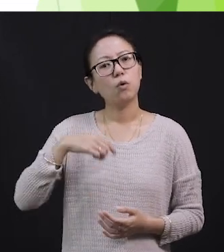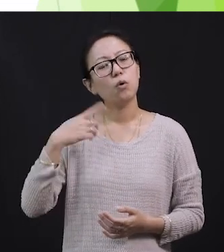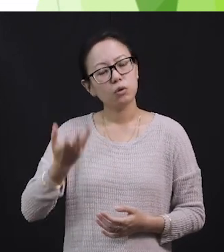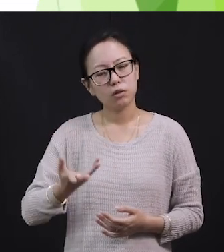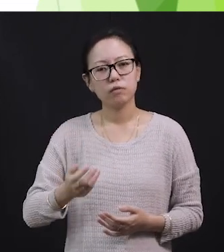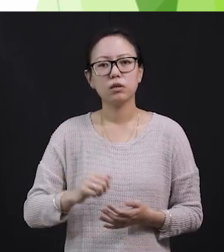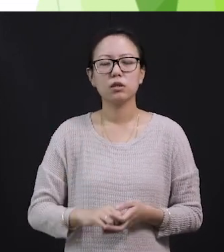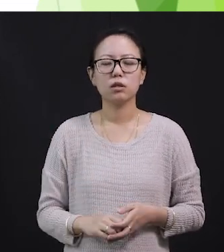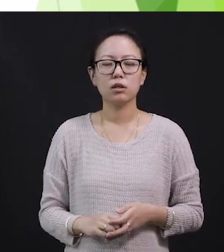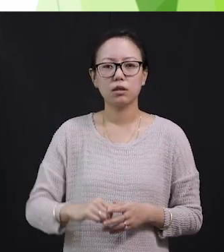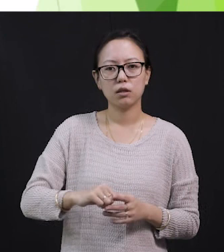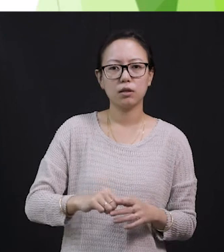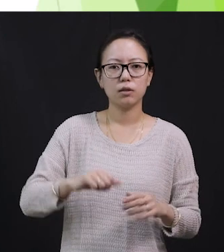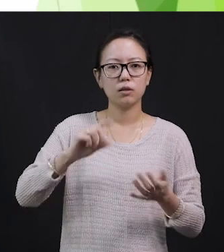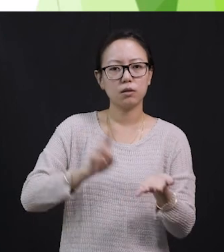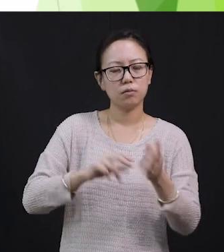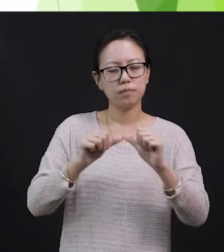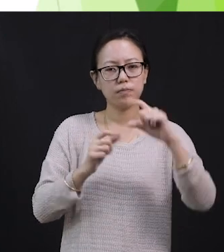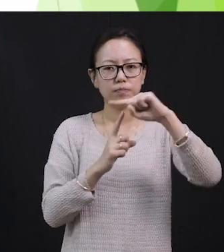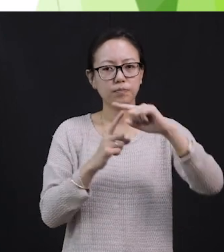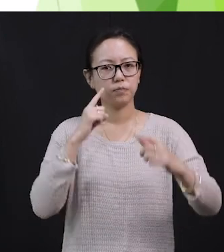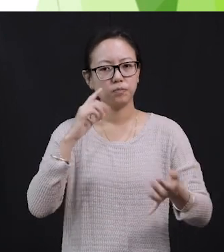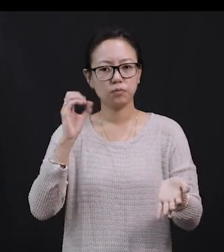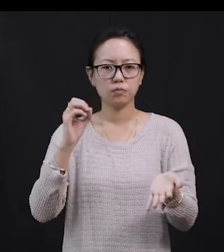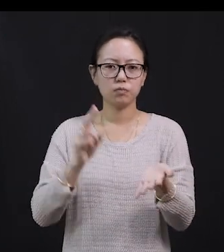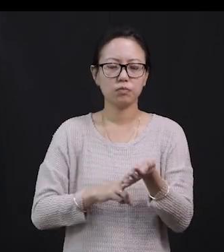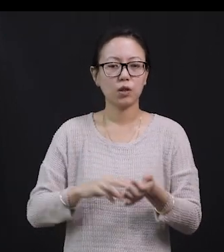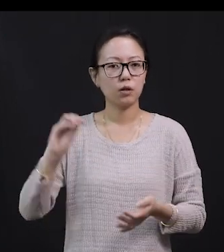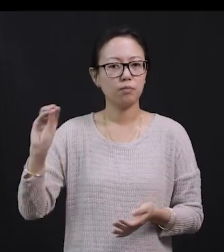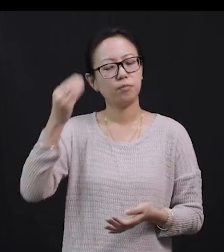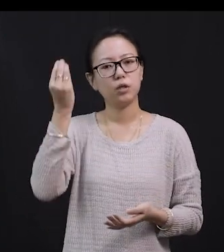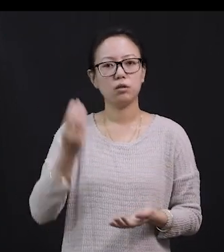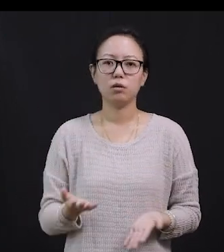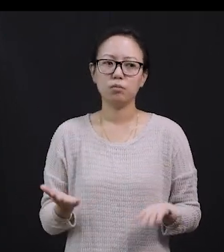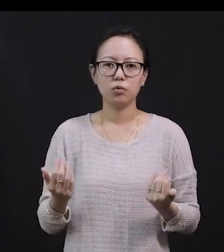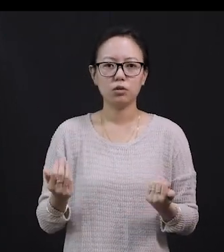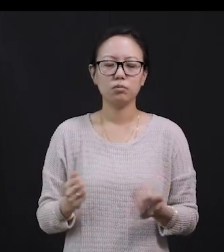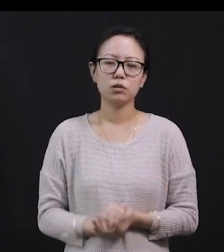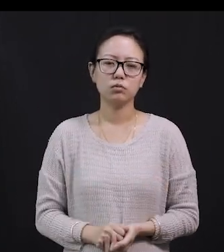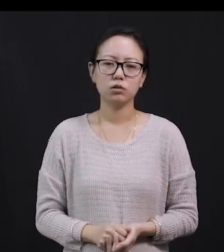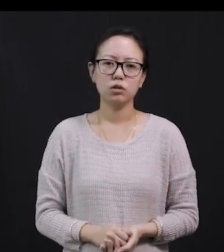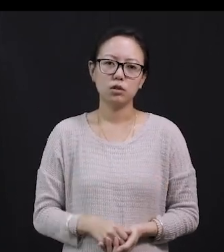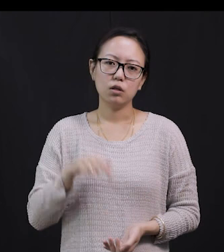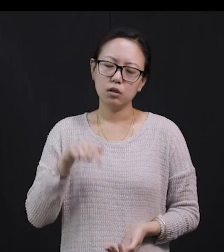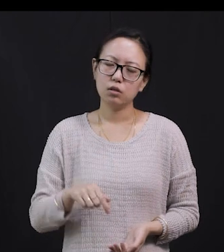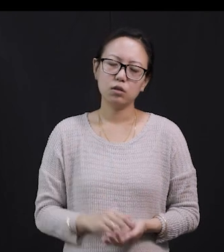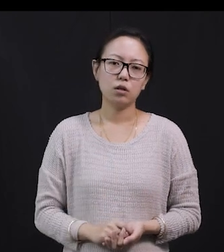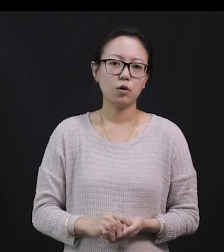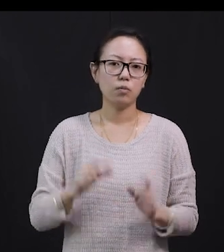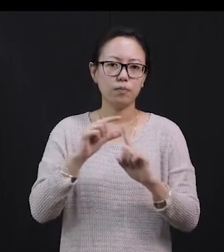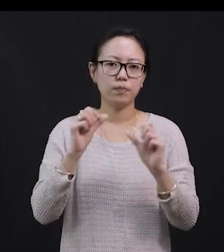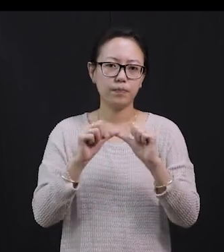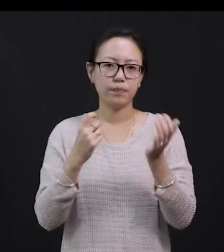way the modern religion and the modern society that we are living in now. So we come to the end of this part